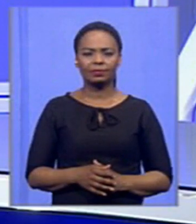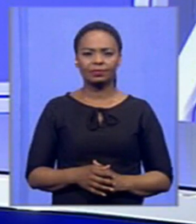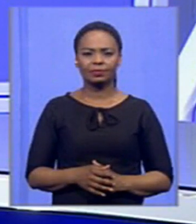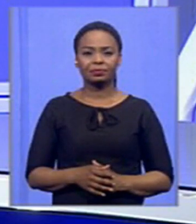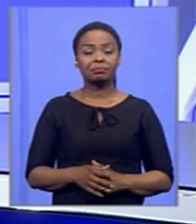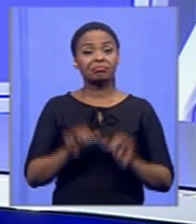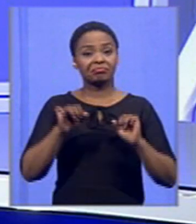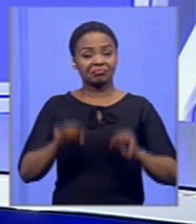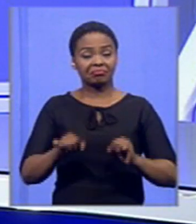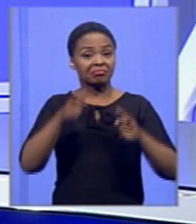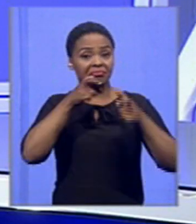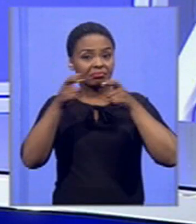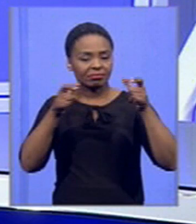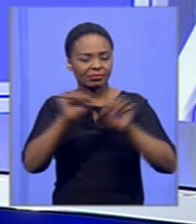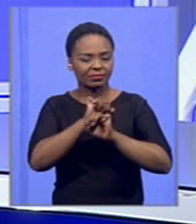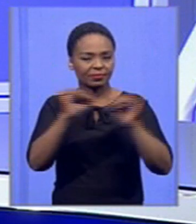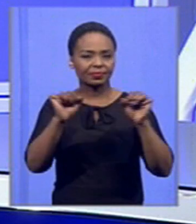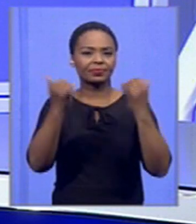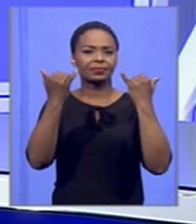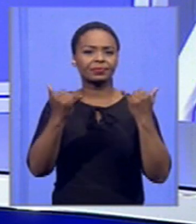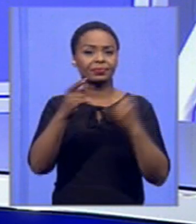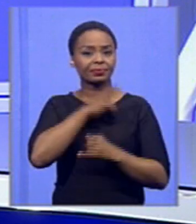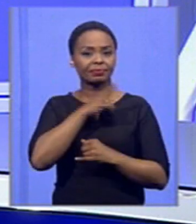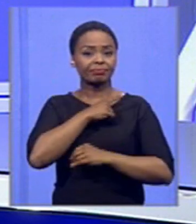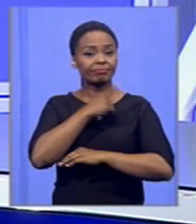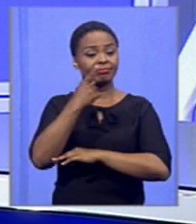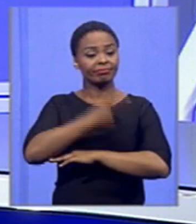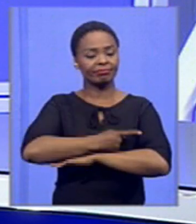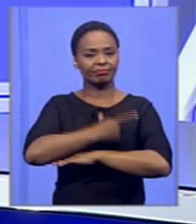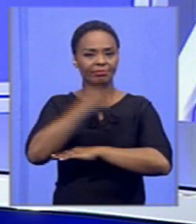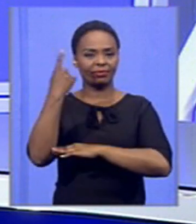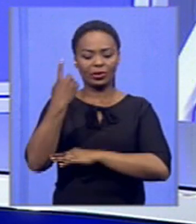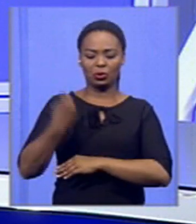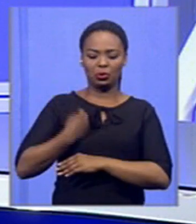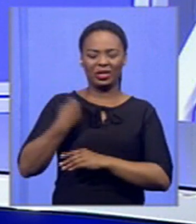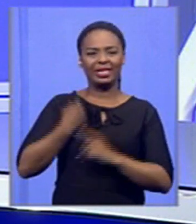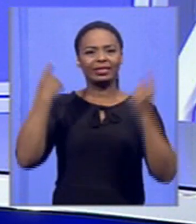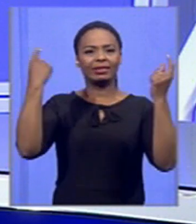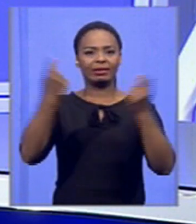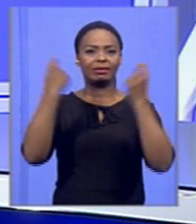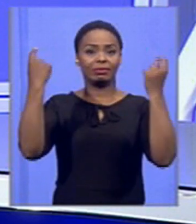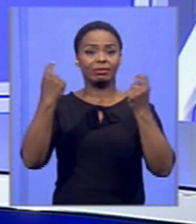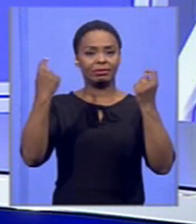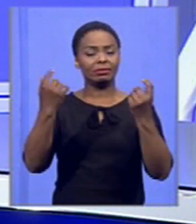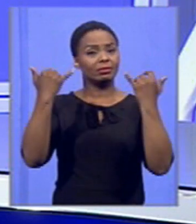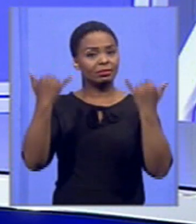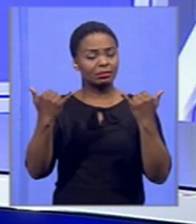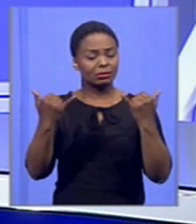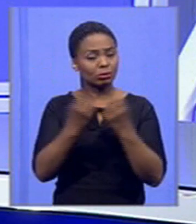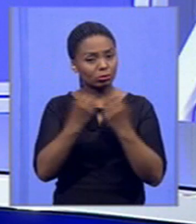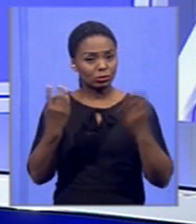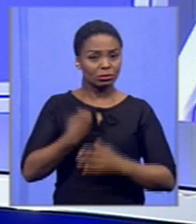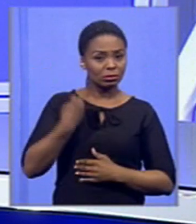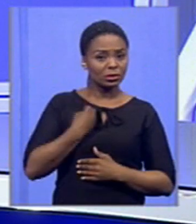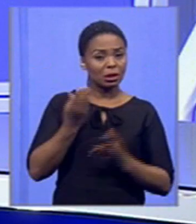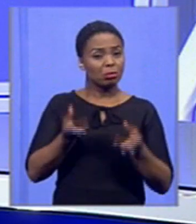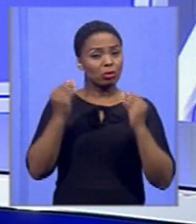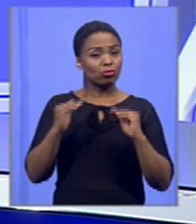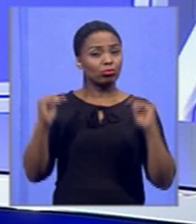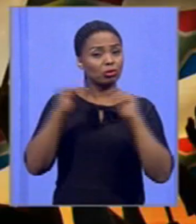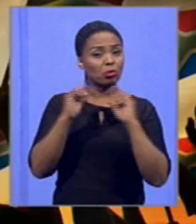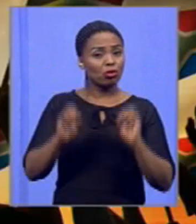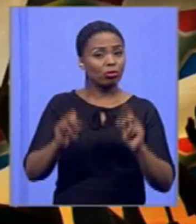Mohipejana re kupile maikutlo a hao jwalo ka ha naha e keteka letsatsi la batjha. Potso ke hore na batjha ba fuwa monyetla o lekaneng ho hlahisa